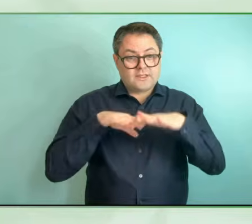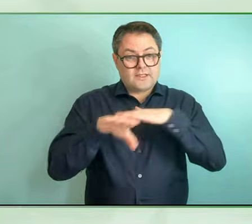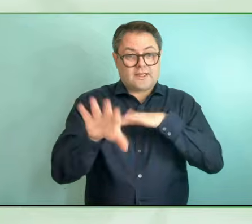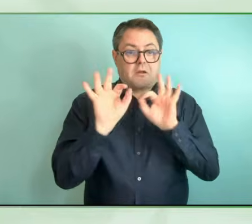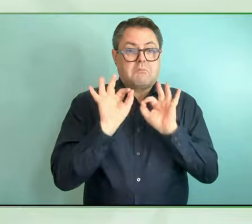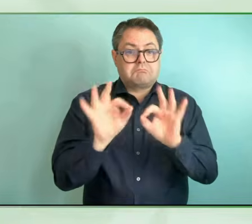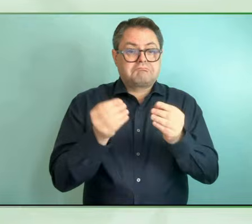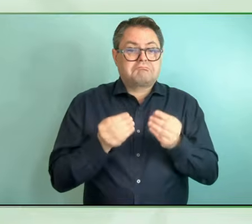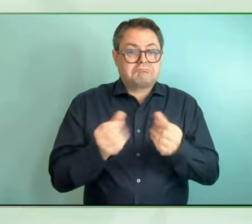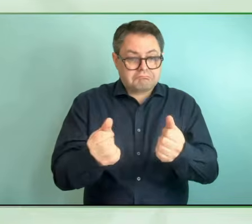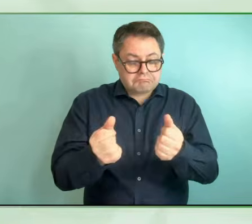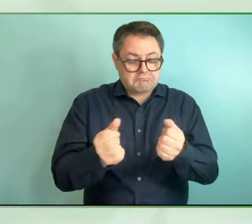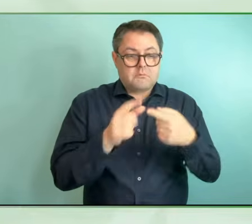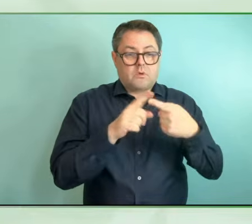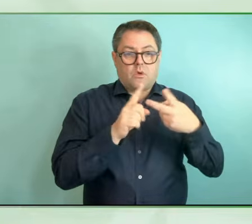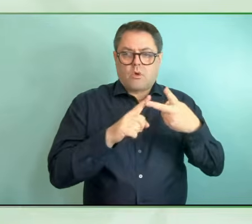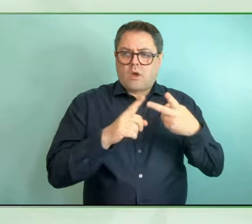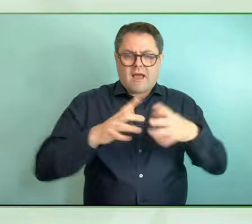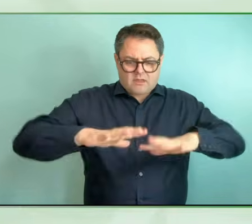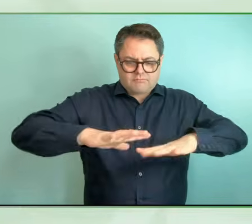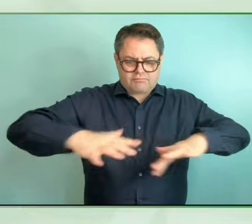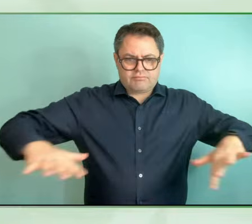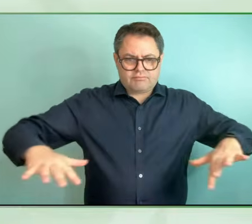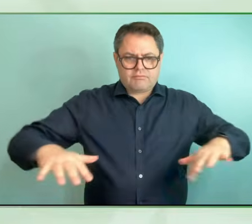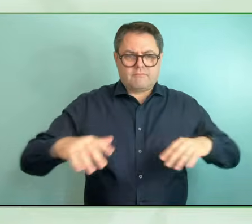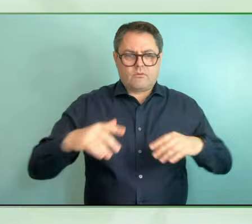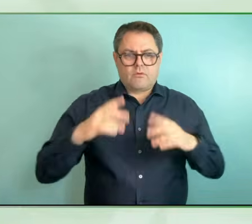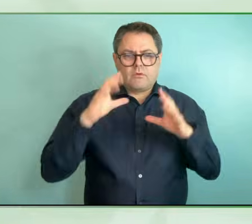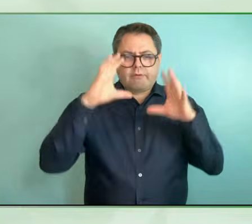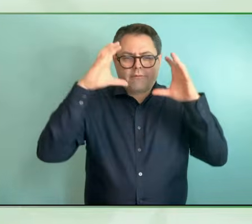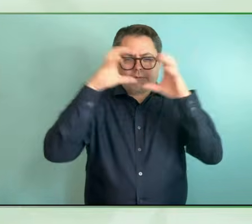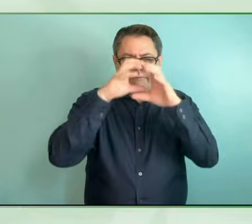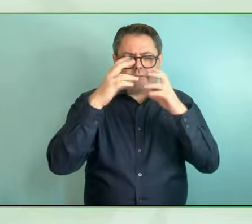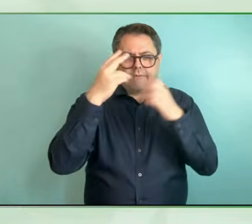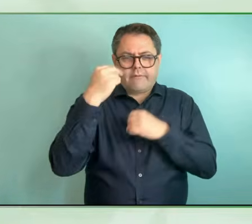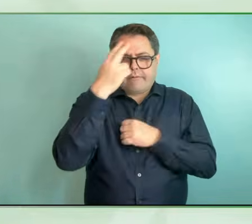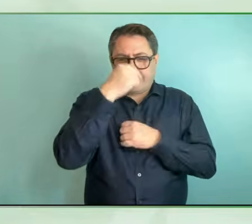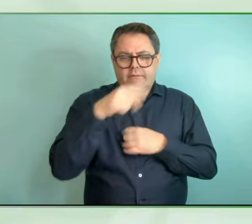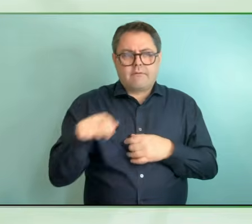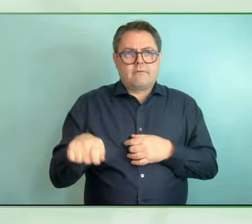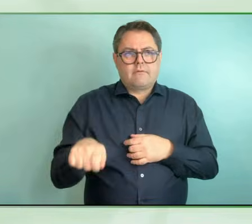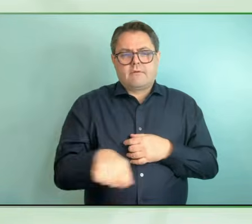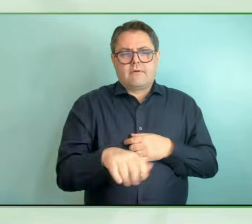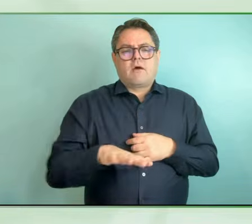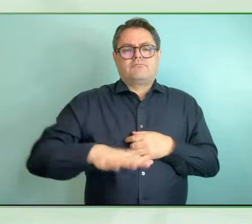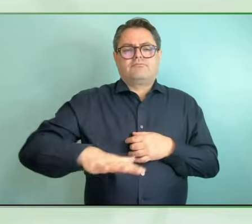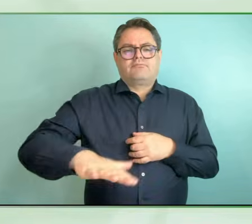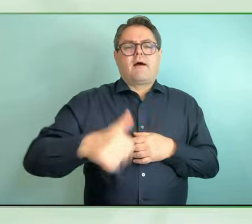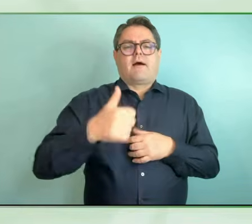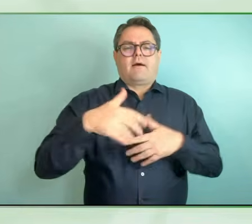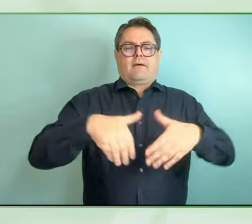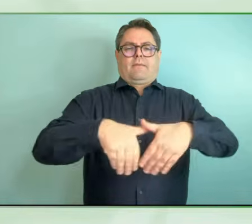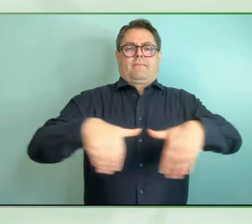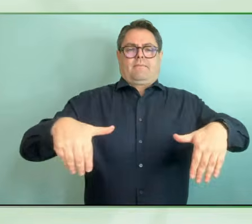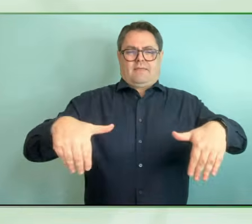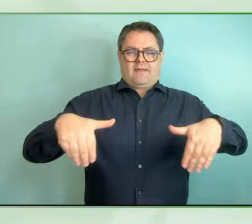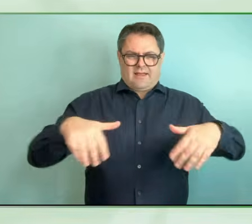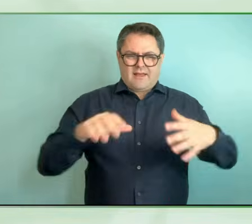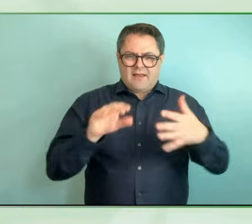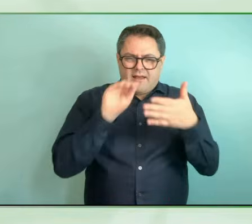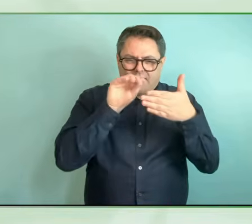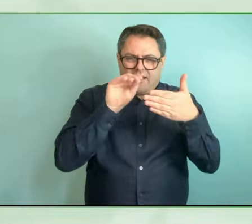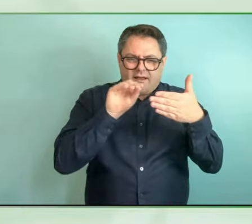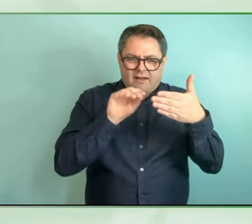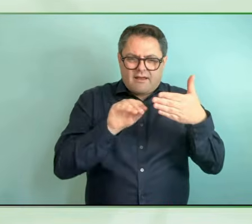tactile paving for visually impaired people? So all of these attributes contribute to